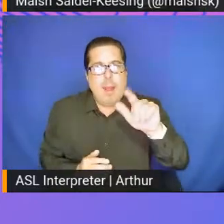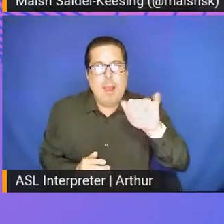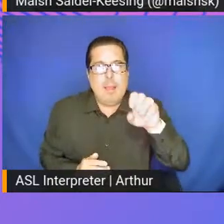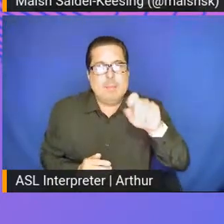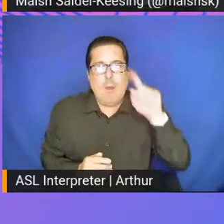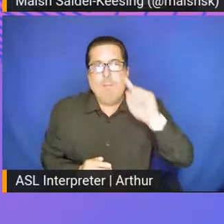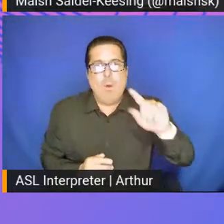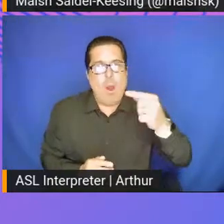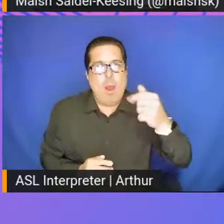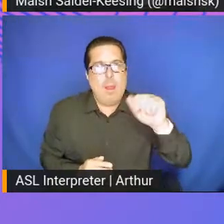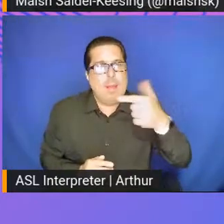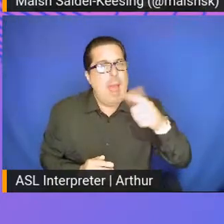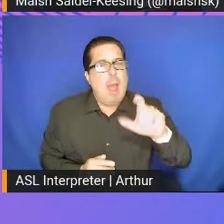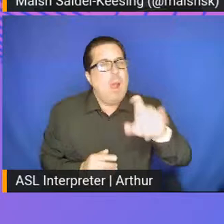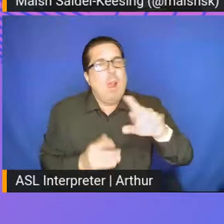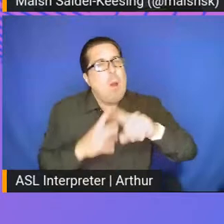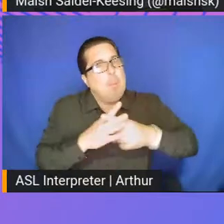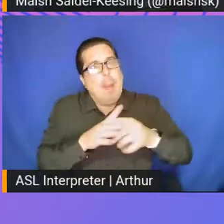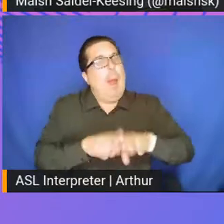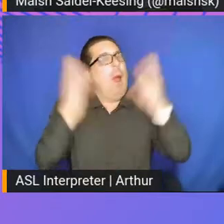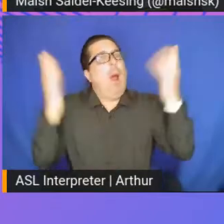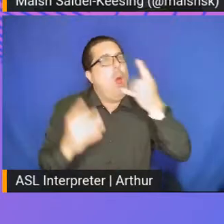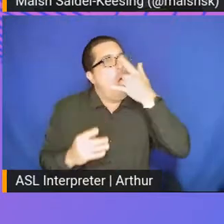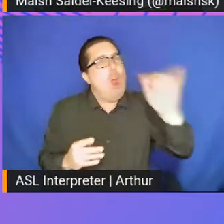this is a fun one. So